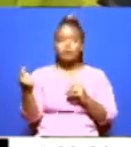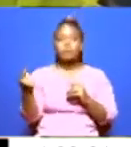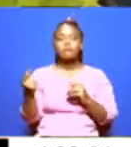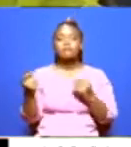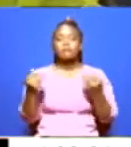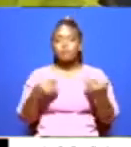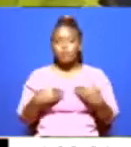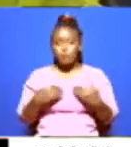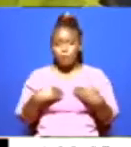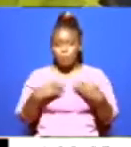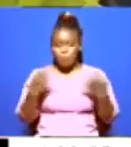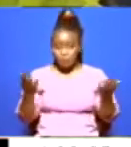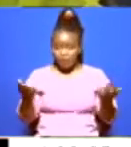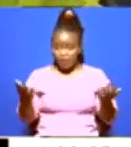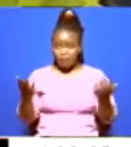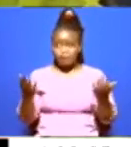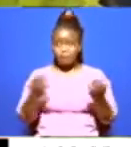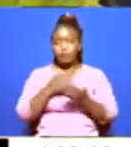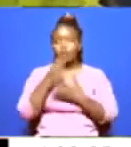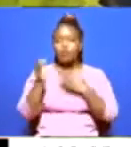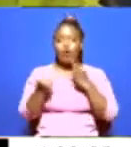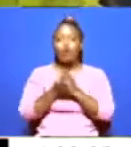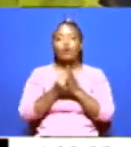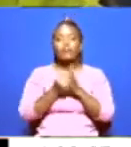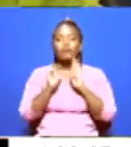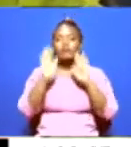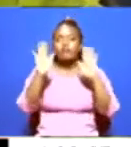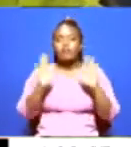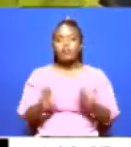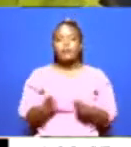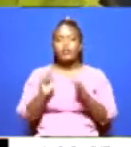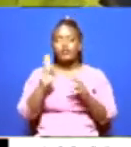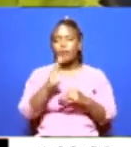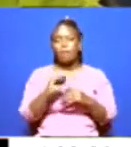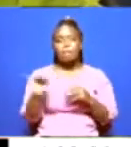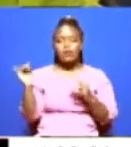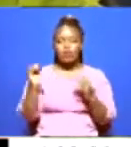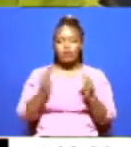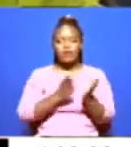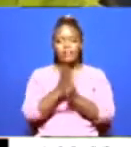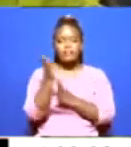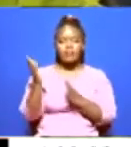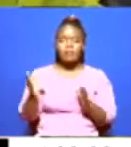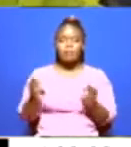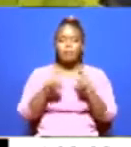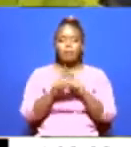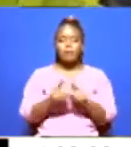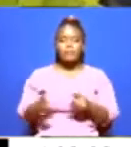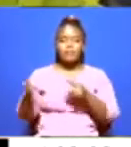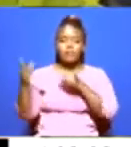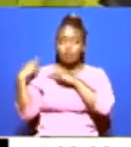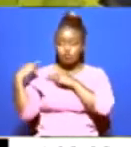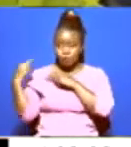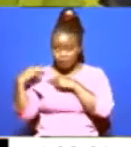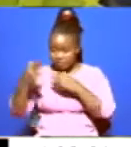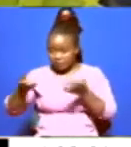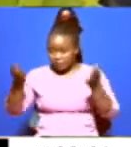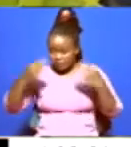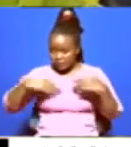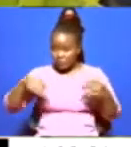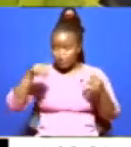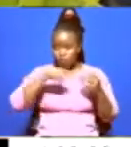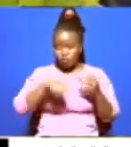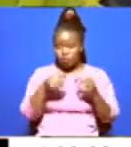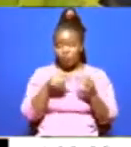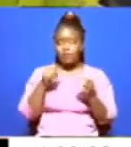on the fundamental rights, the Bill of Rights, and the duty vested on us, state actors,